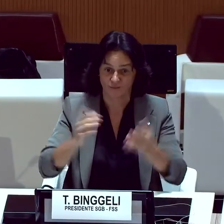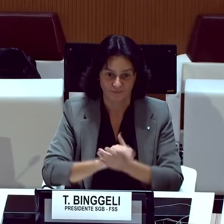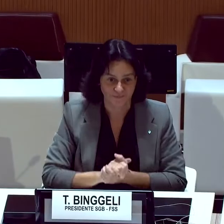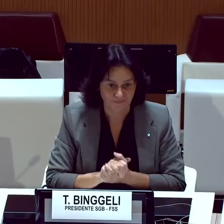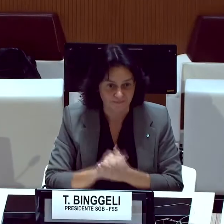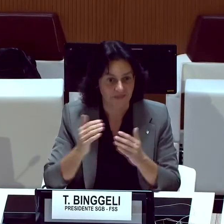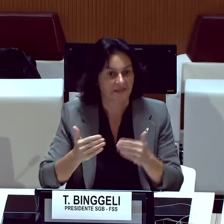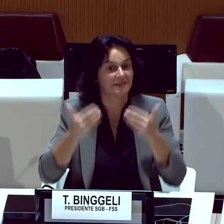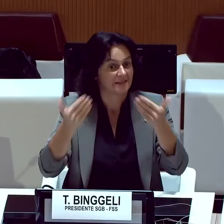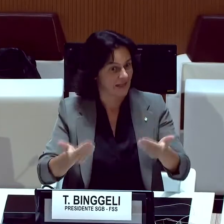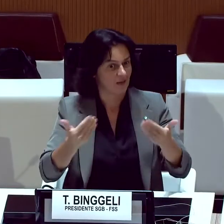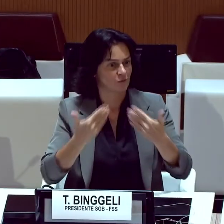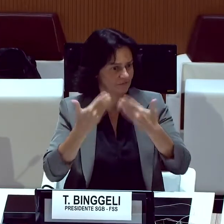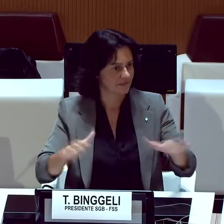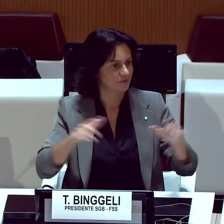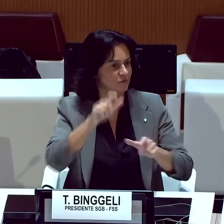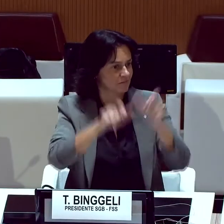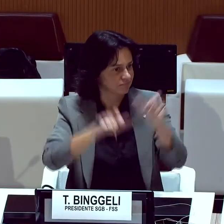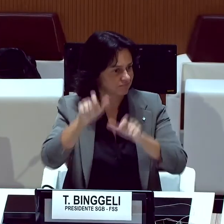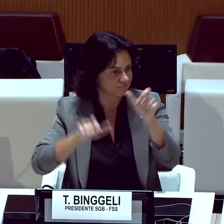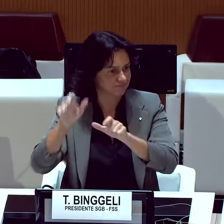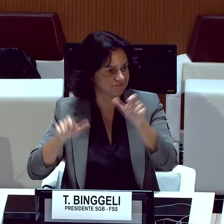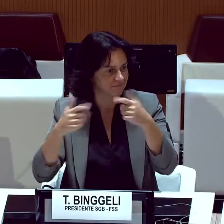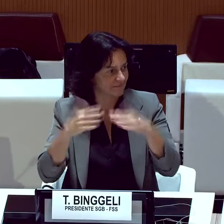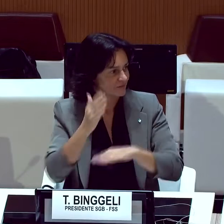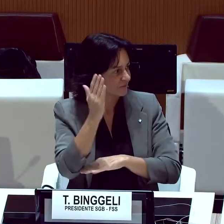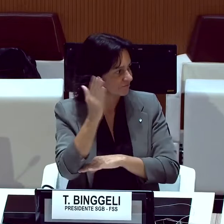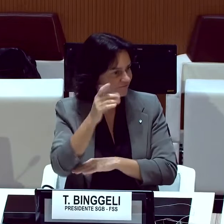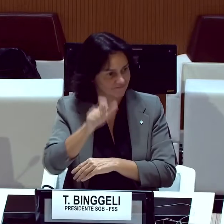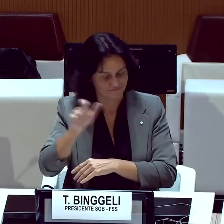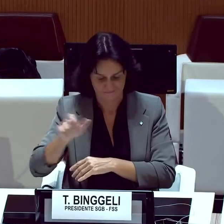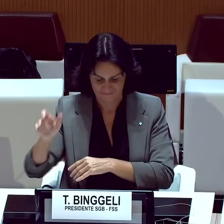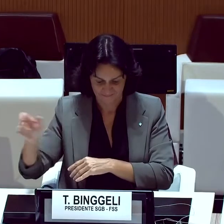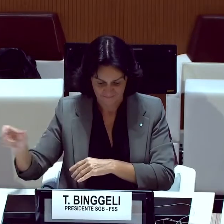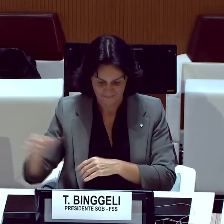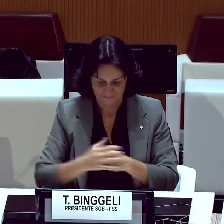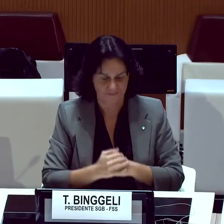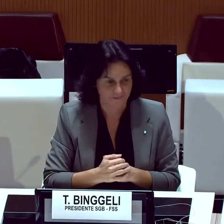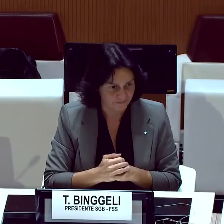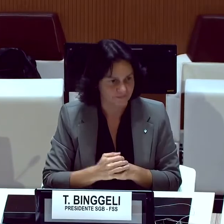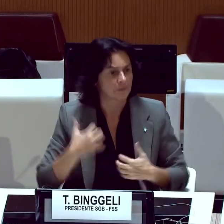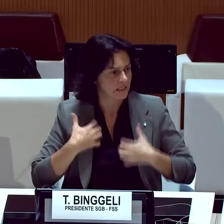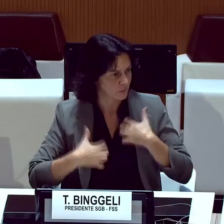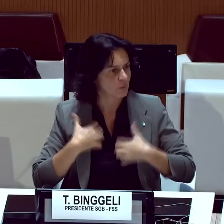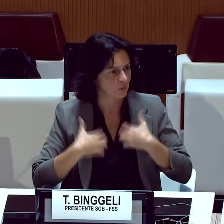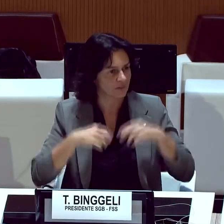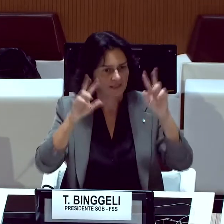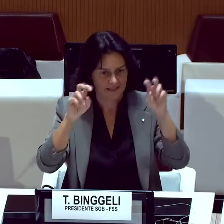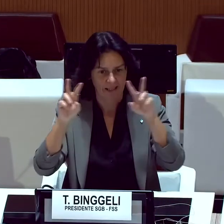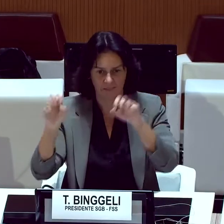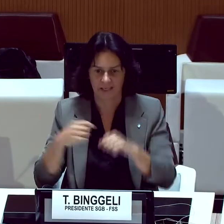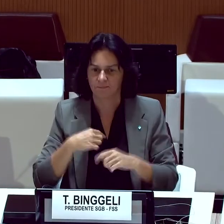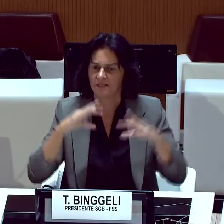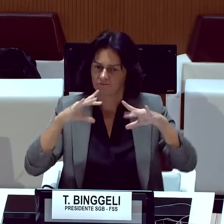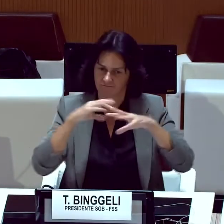Thank you very much for your video presentation. I believe that brings us to the end of our formal presentation by our